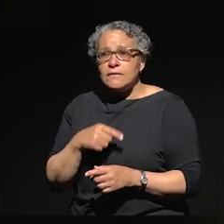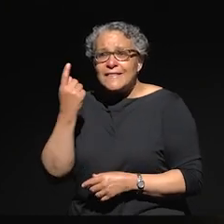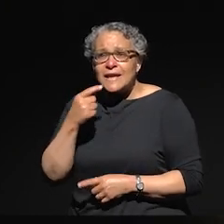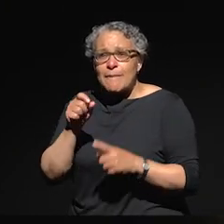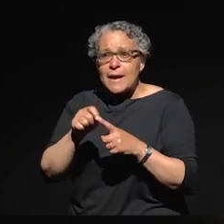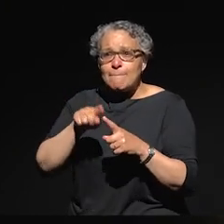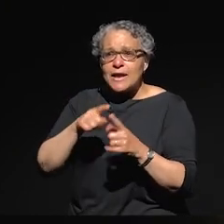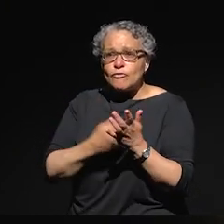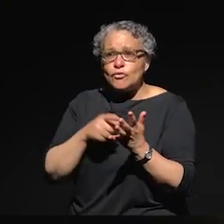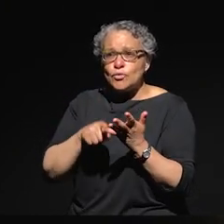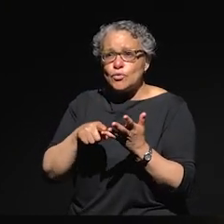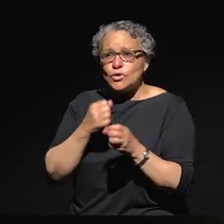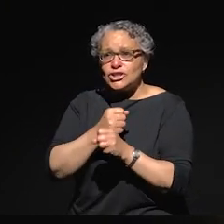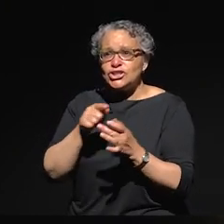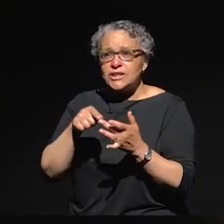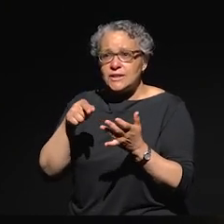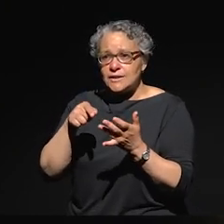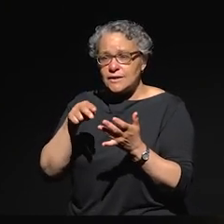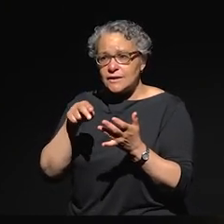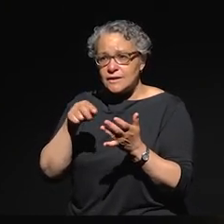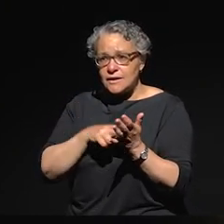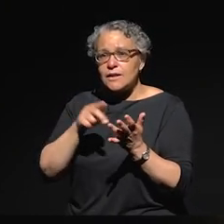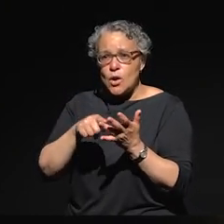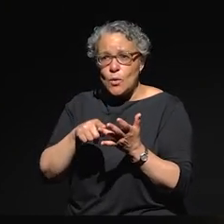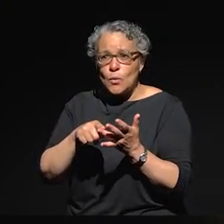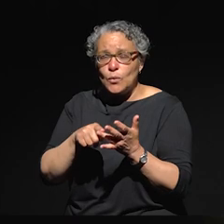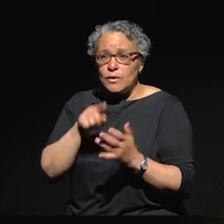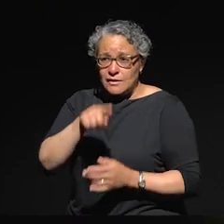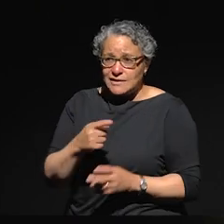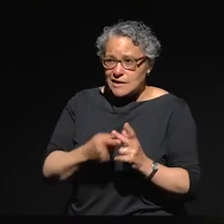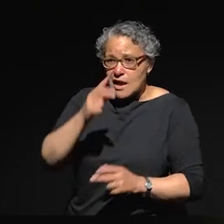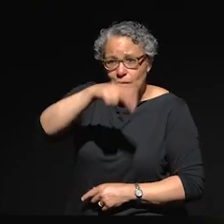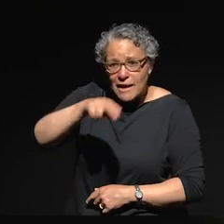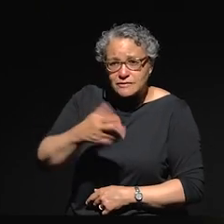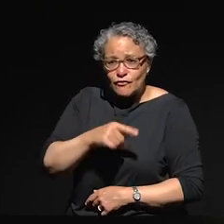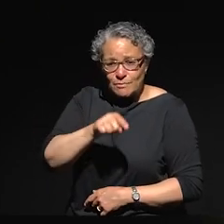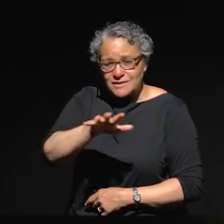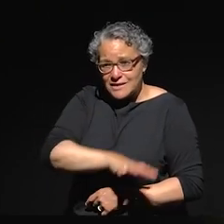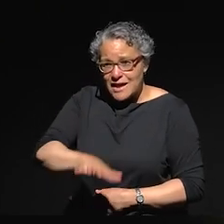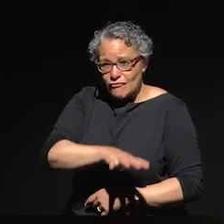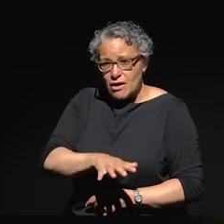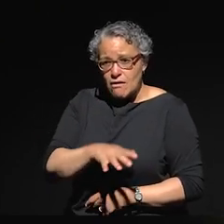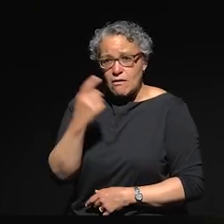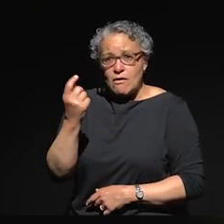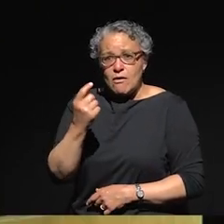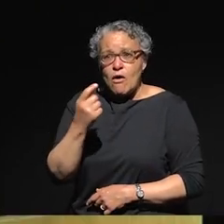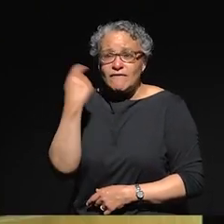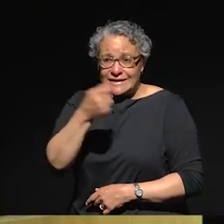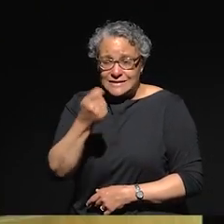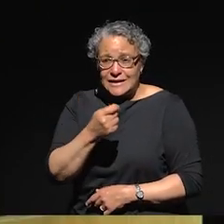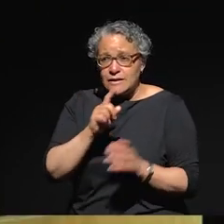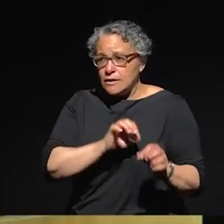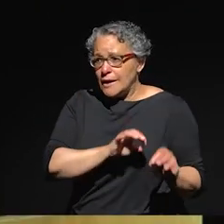crucifixion is very much comes out of what he learns from Perugino, but he's sort of transcending that at this point, and he has to go to Florence,